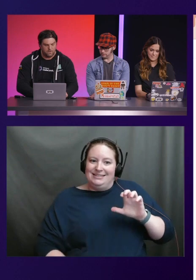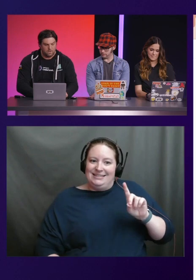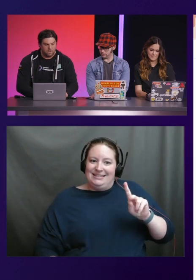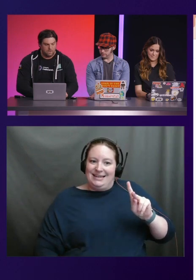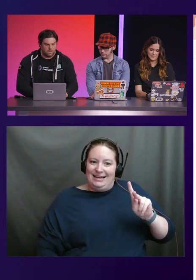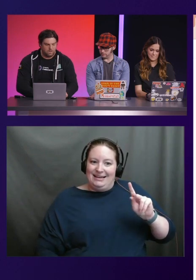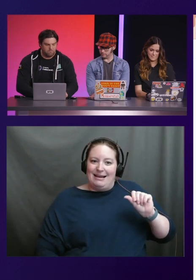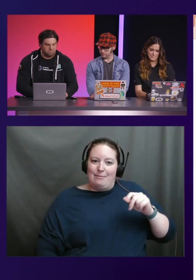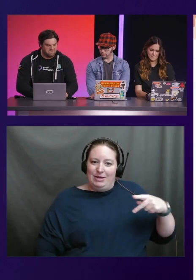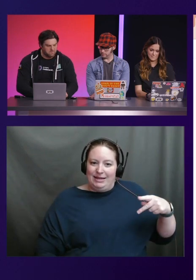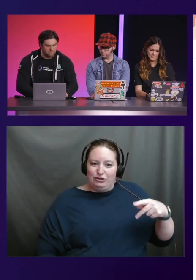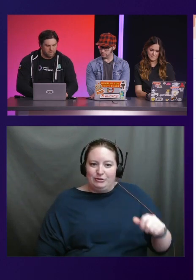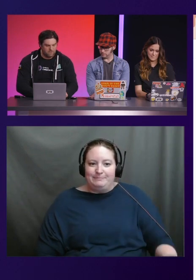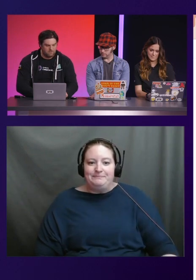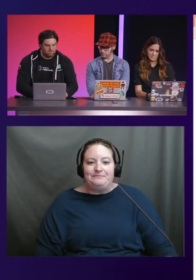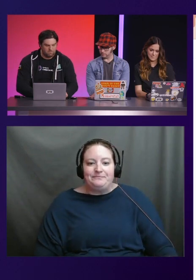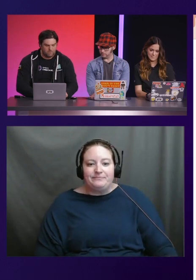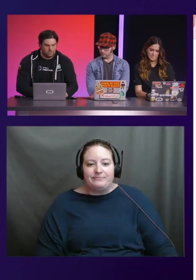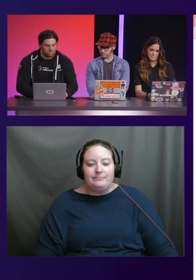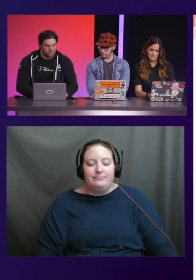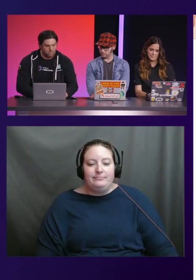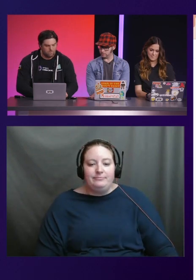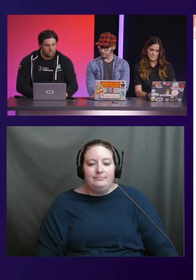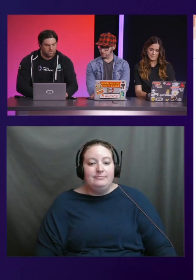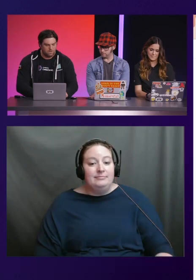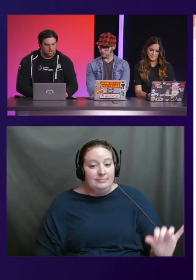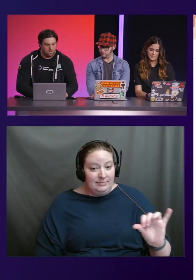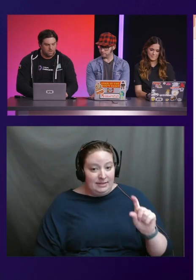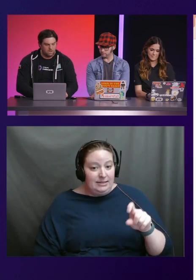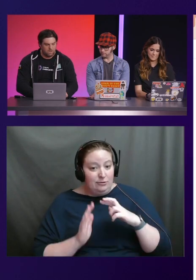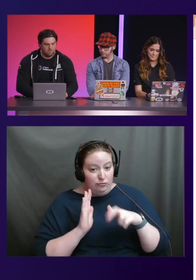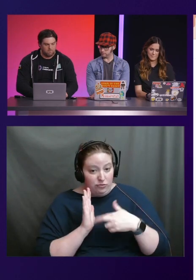app. Similarly, we need a role.